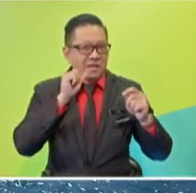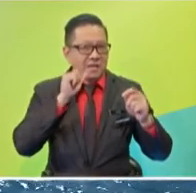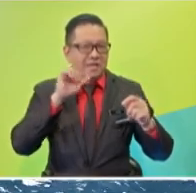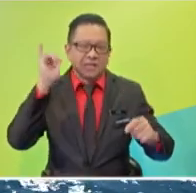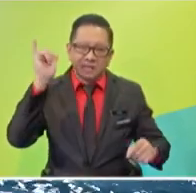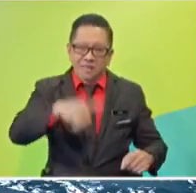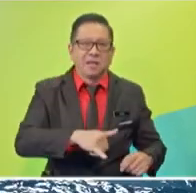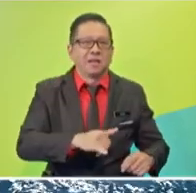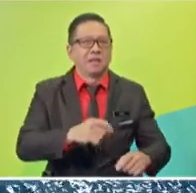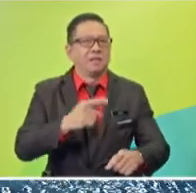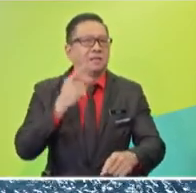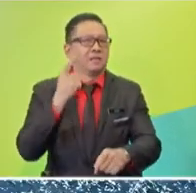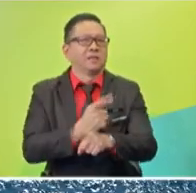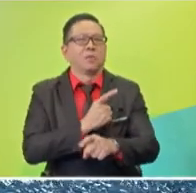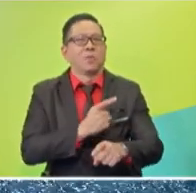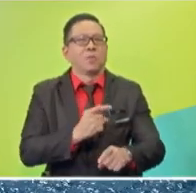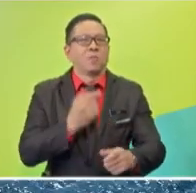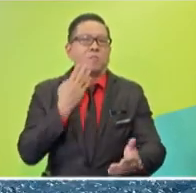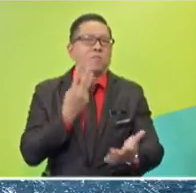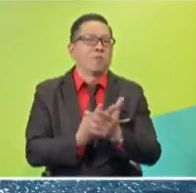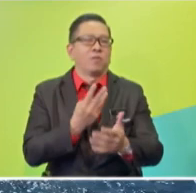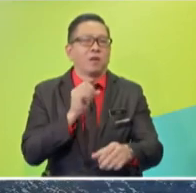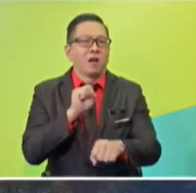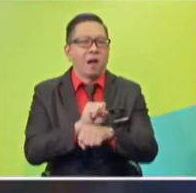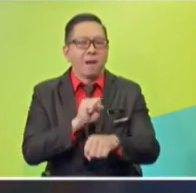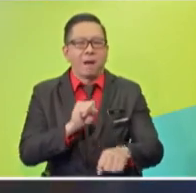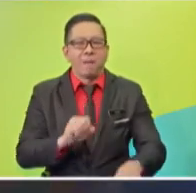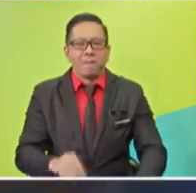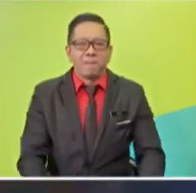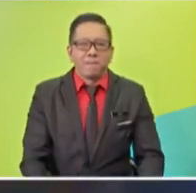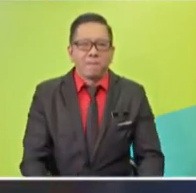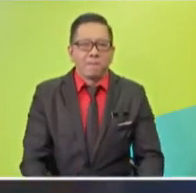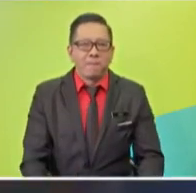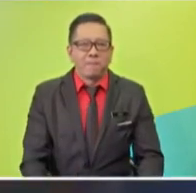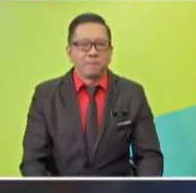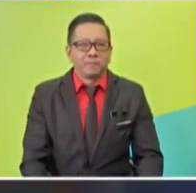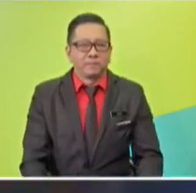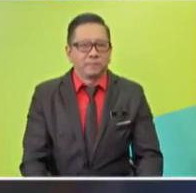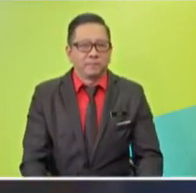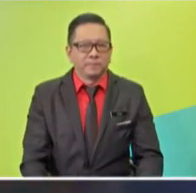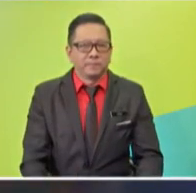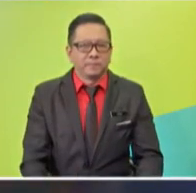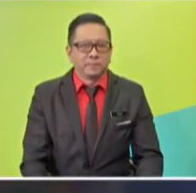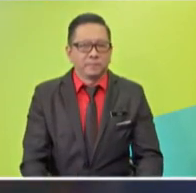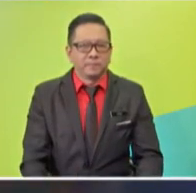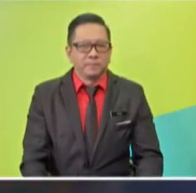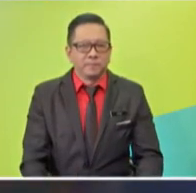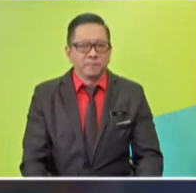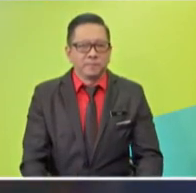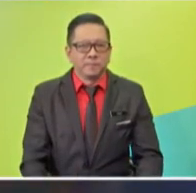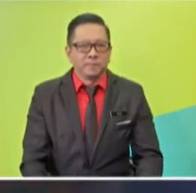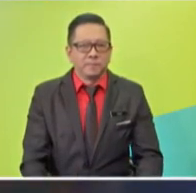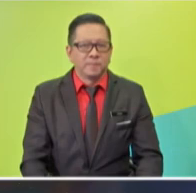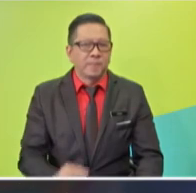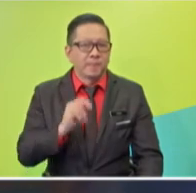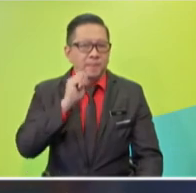it is correct. Well done, Haris. Good job. All right. So I guess let's listen from Ningzi. What